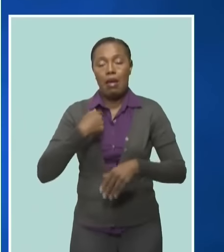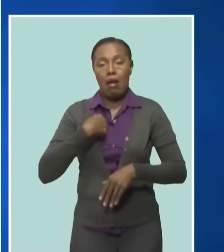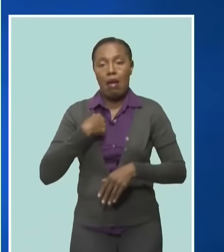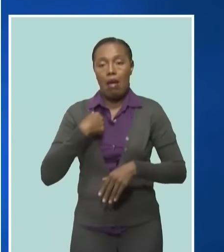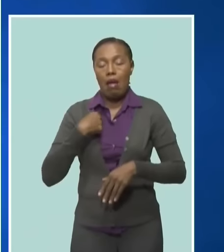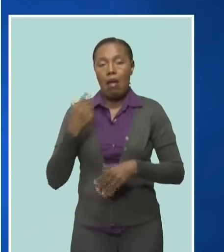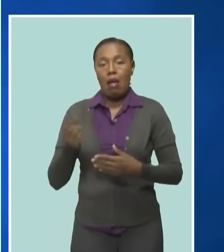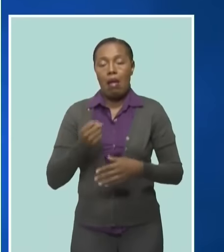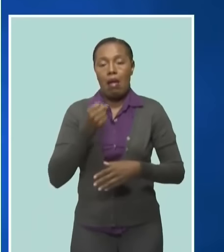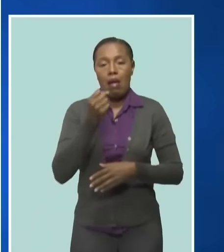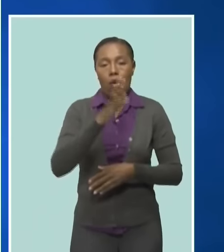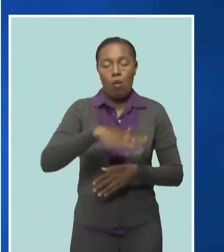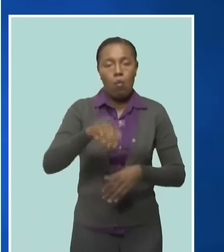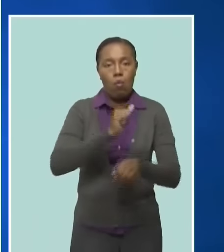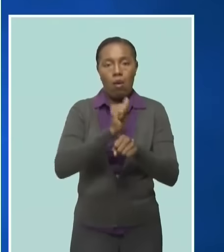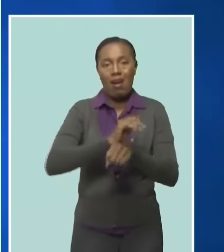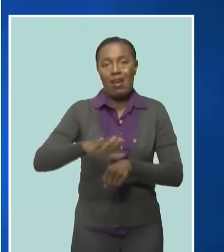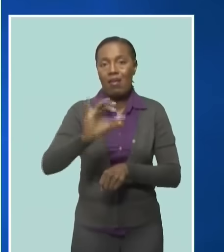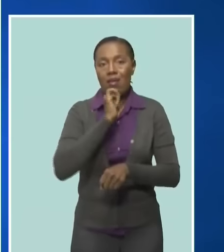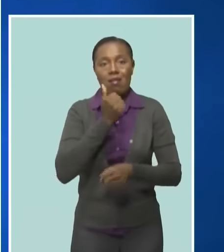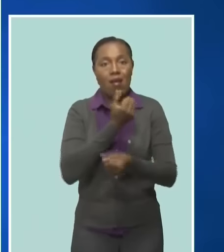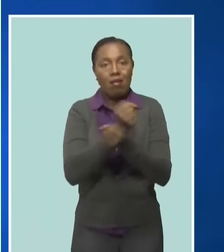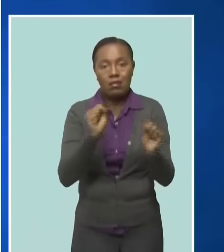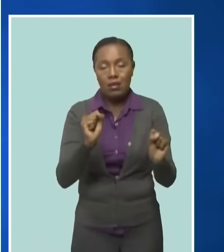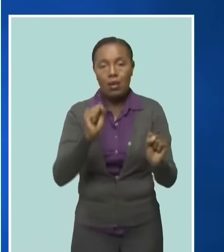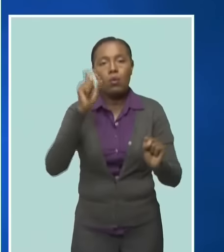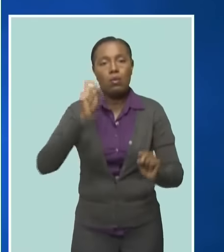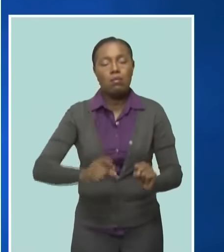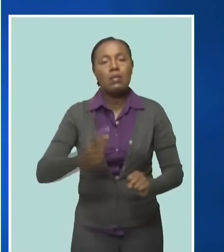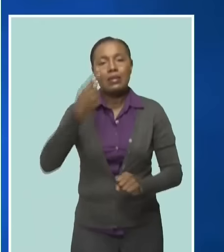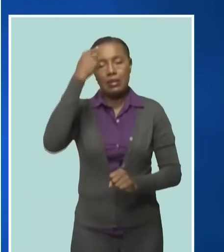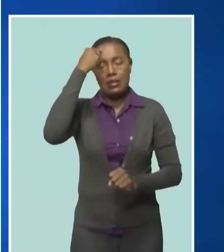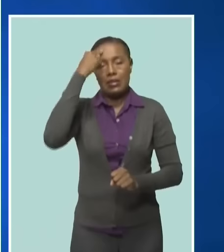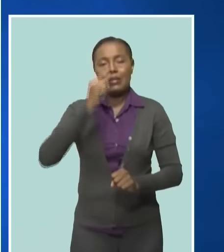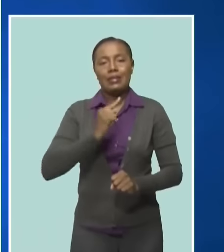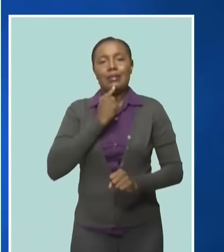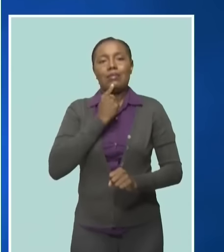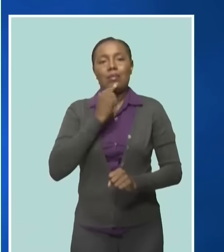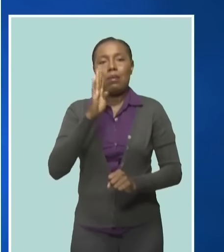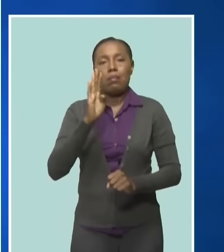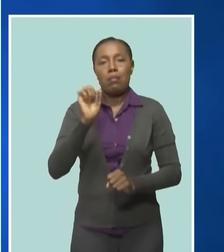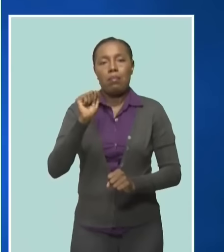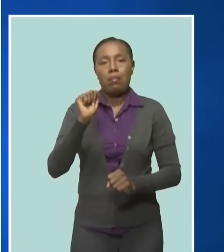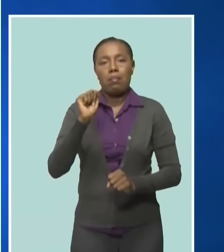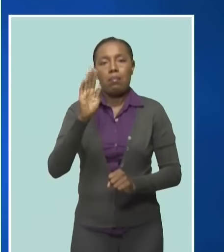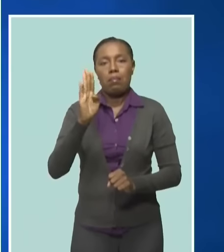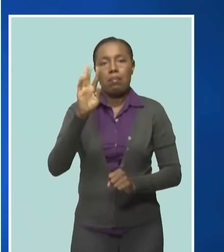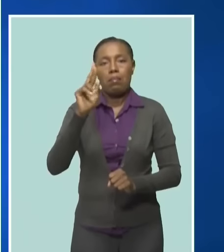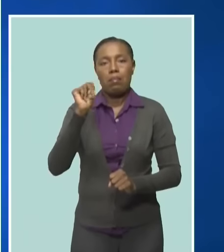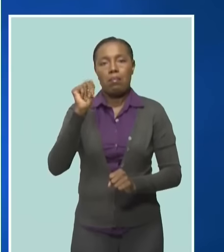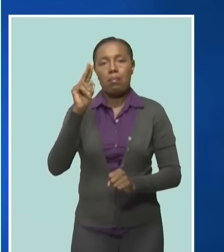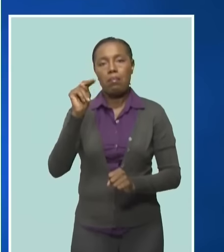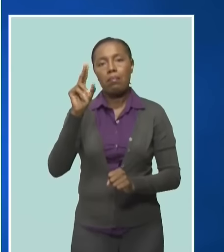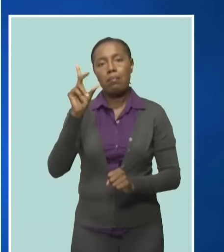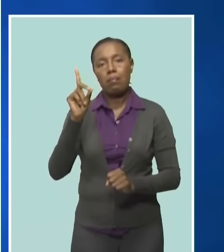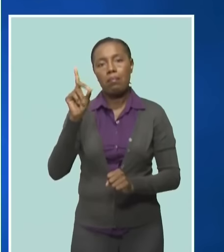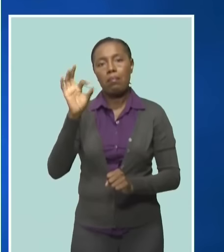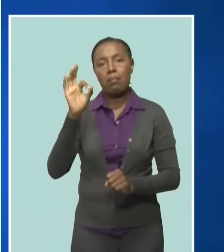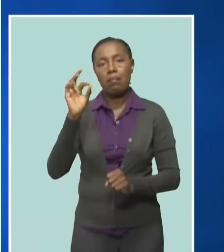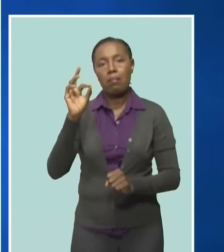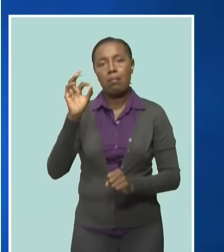is unsafe, we must take that seriously. Brantford Tate hopefully will open on Thursday. We have done